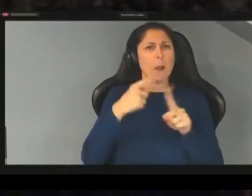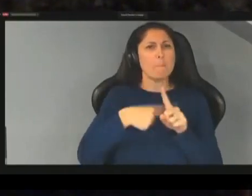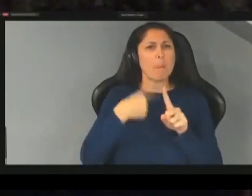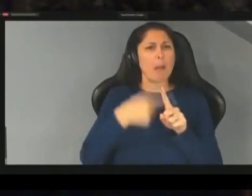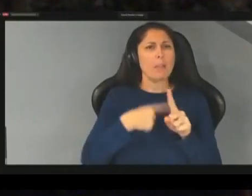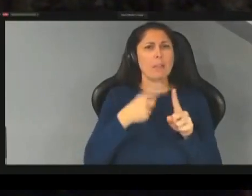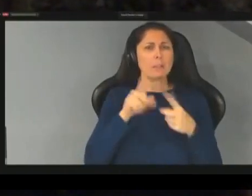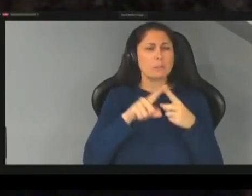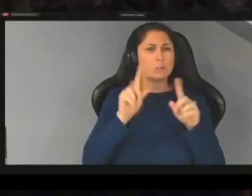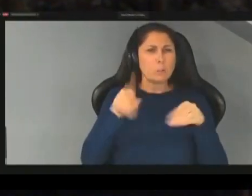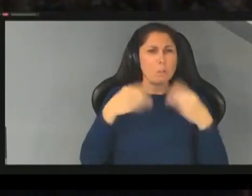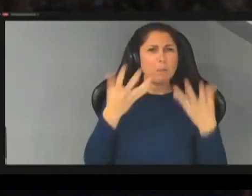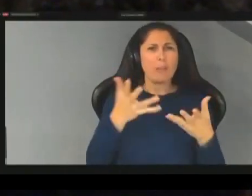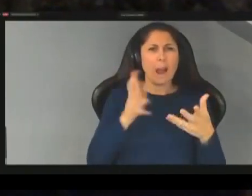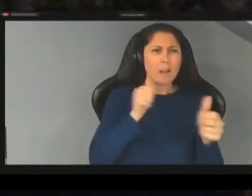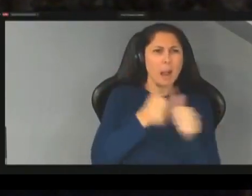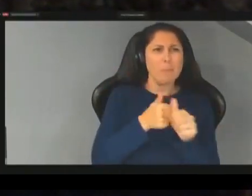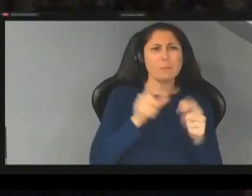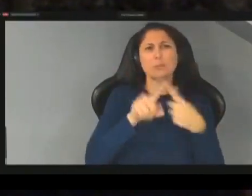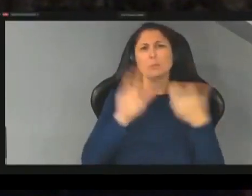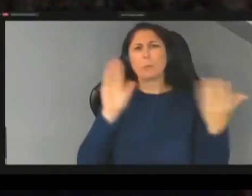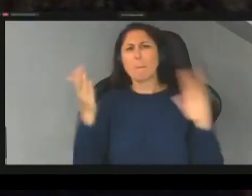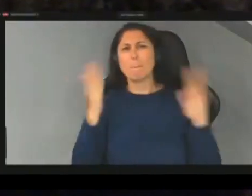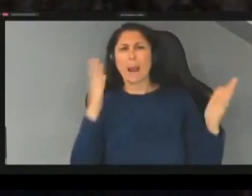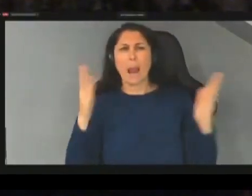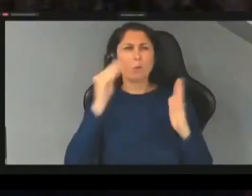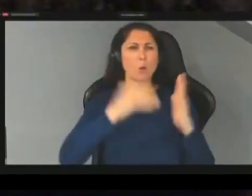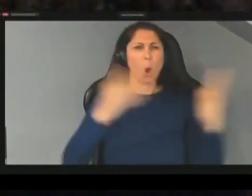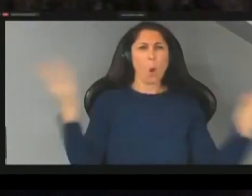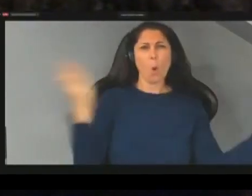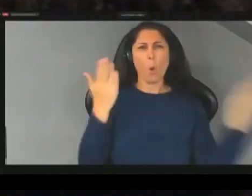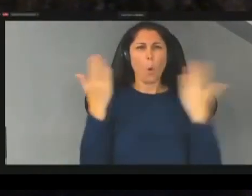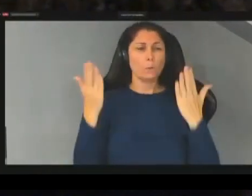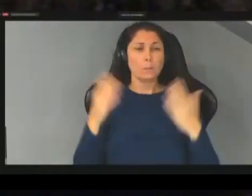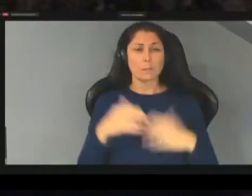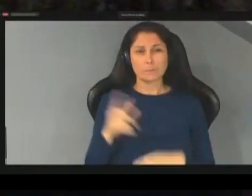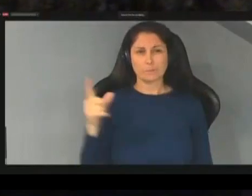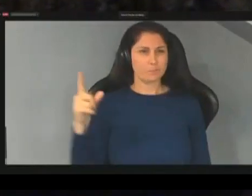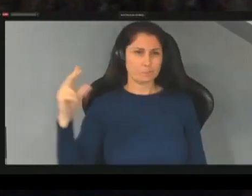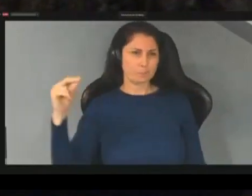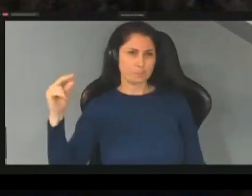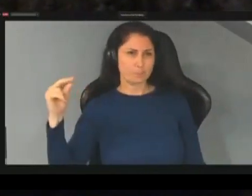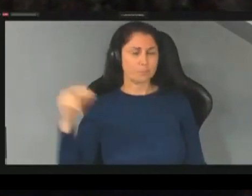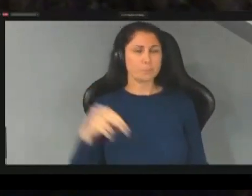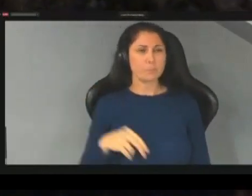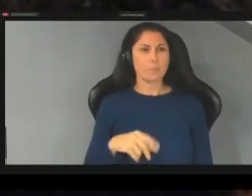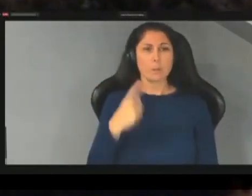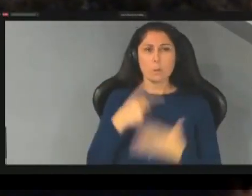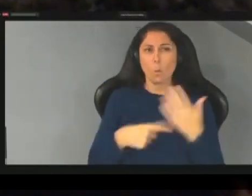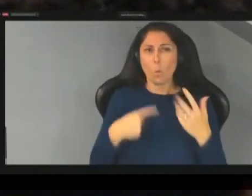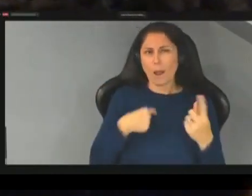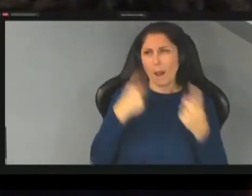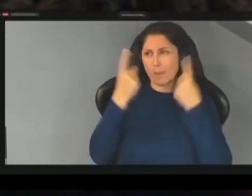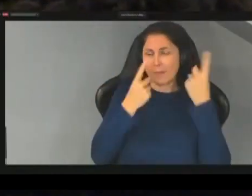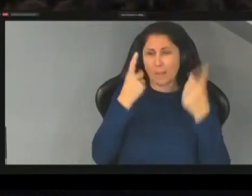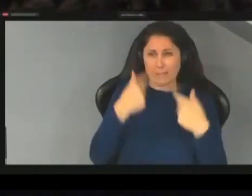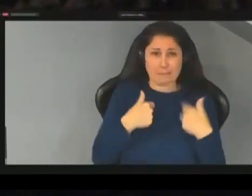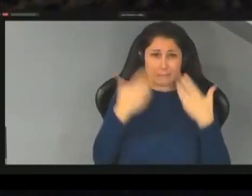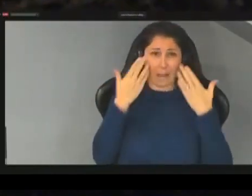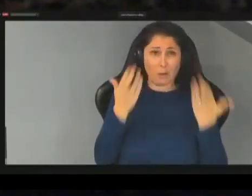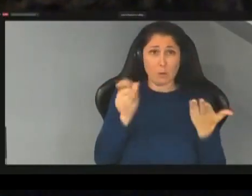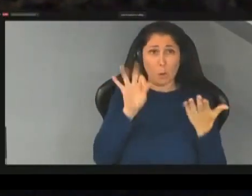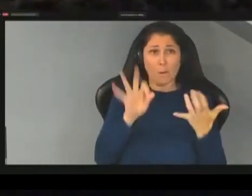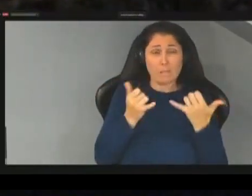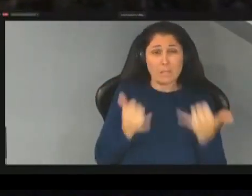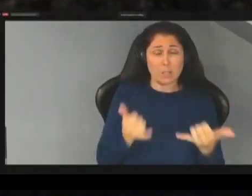updates, compare notes, anything like that. What I'm thinking about is what, not sure if it's currently being